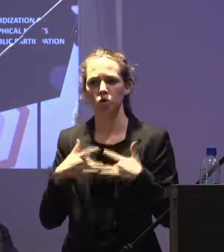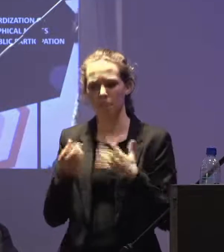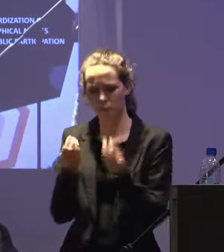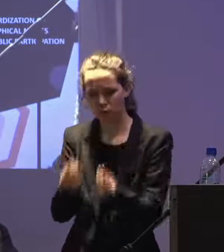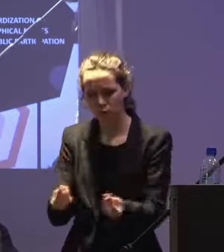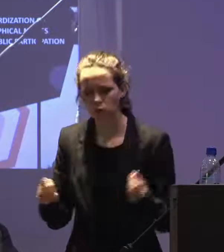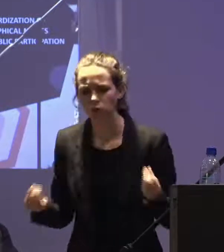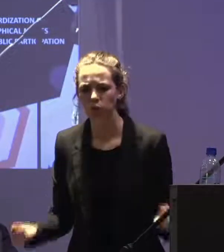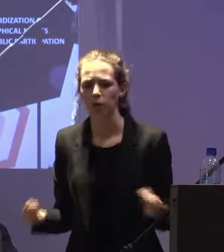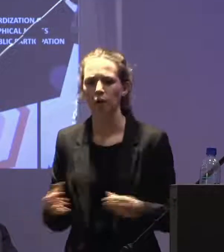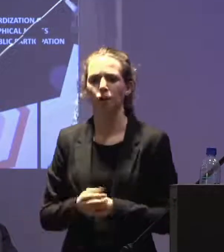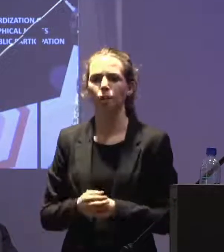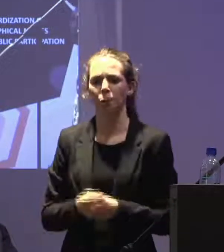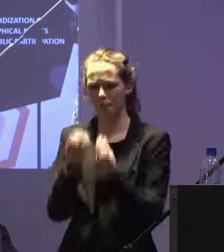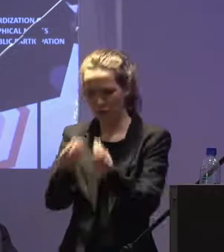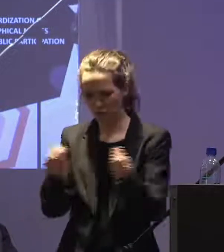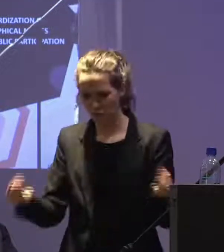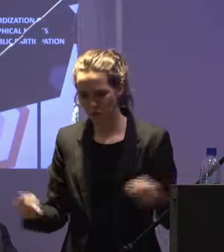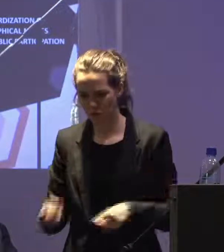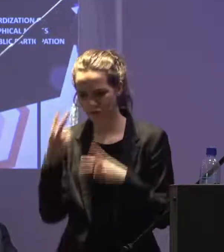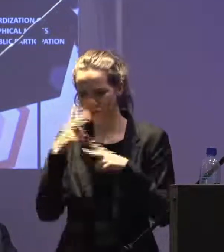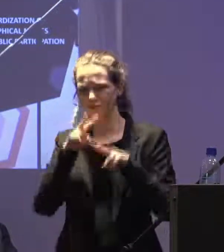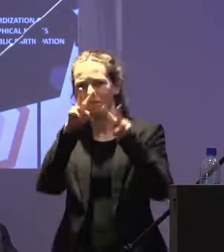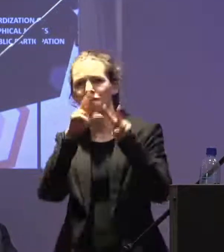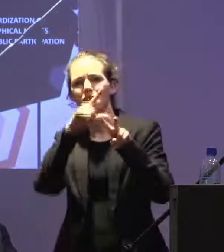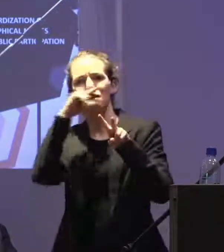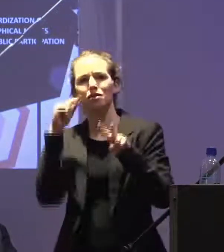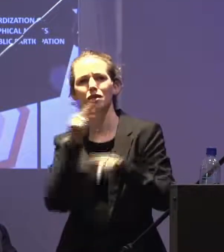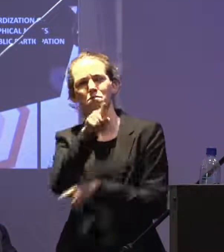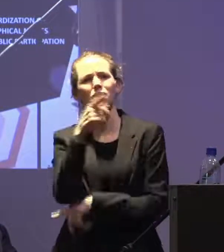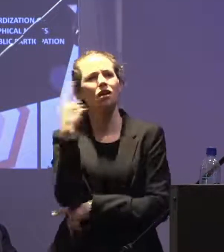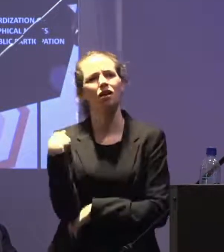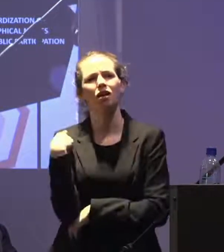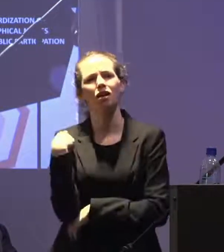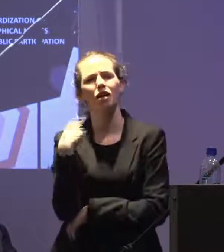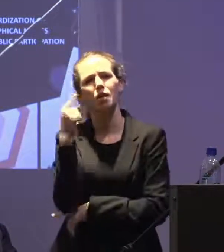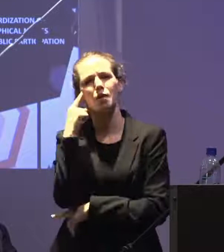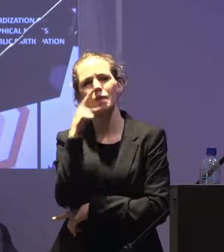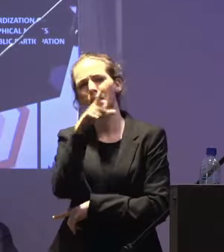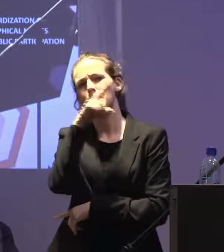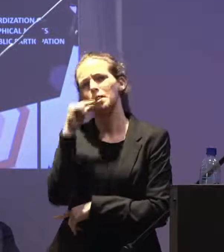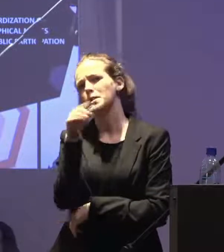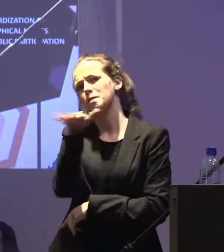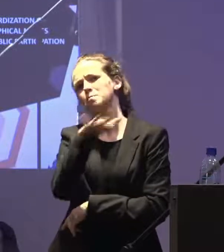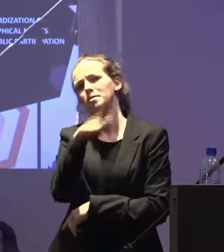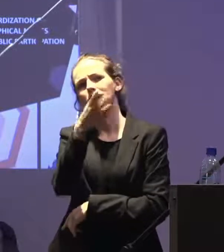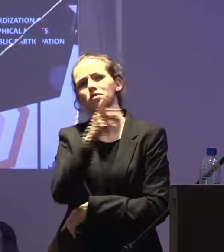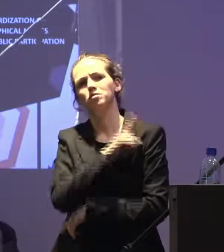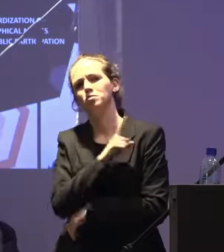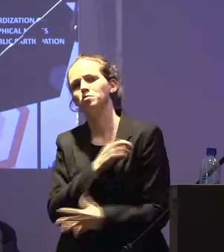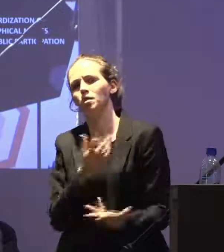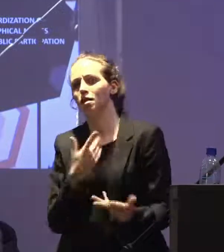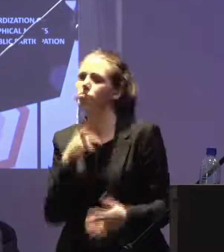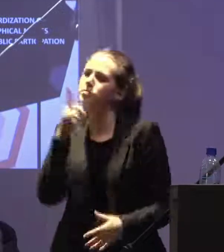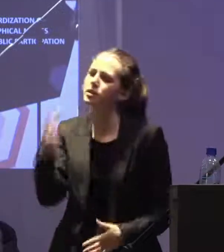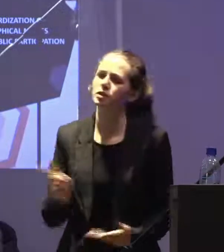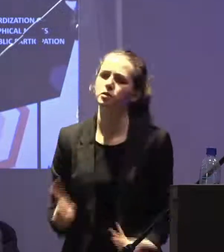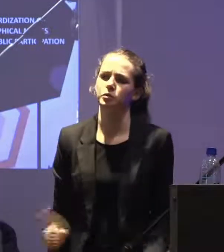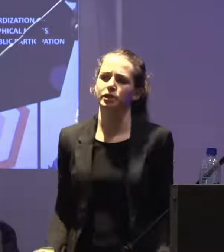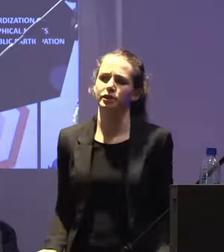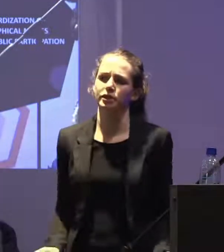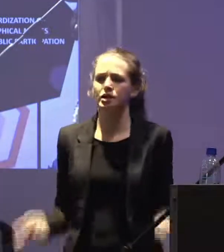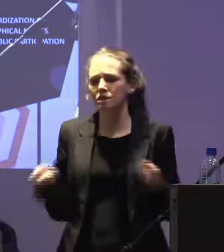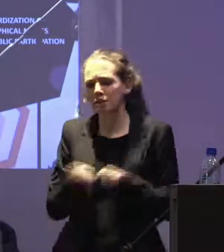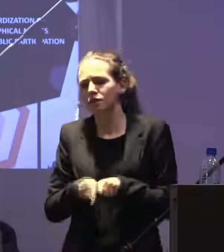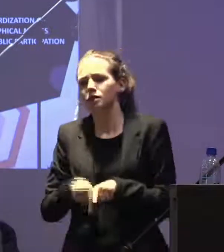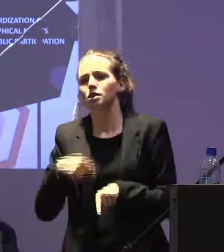children. What will we tell them when they ask that we have places like these? And name